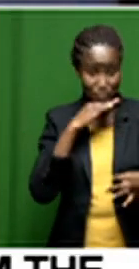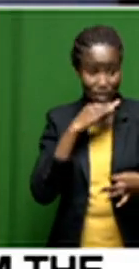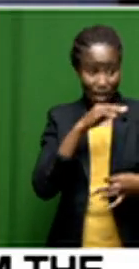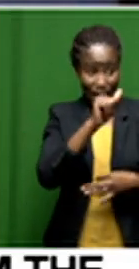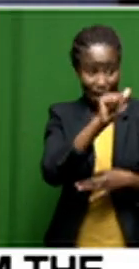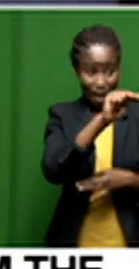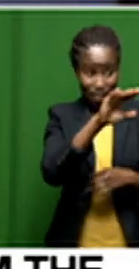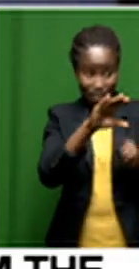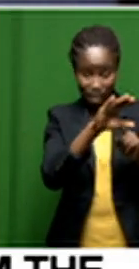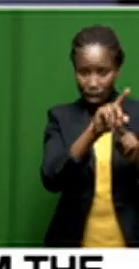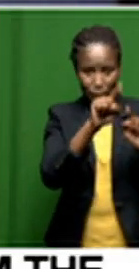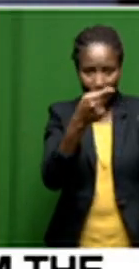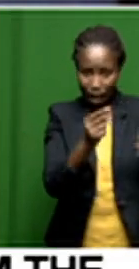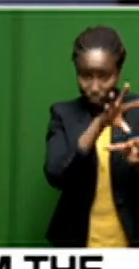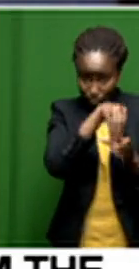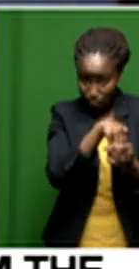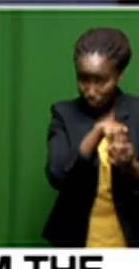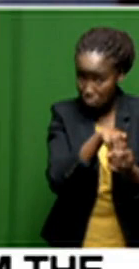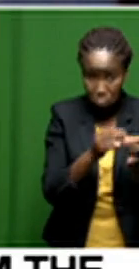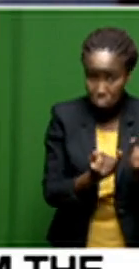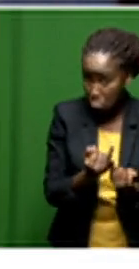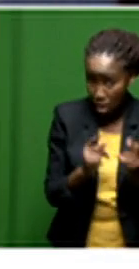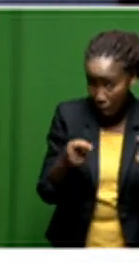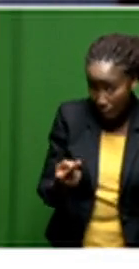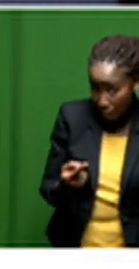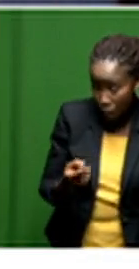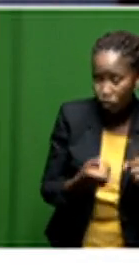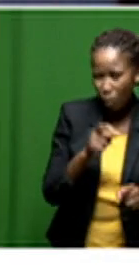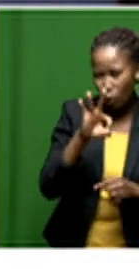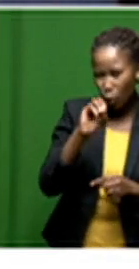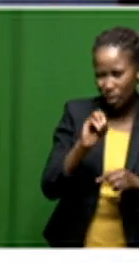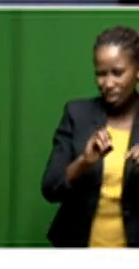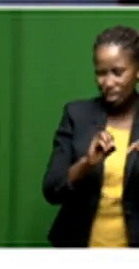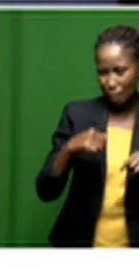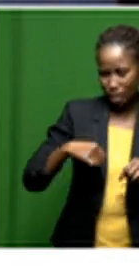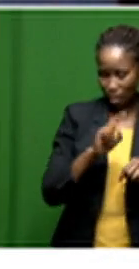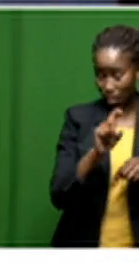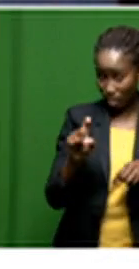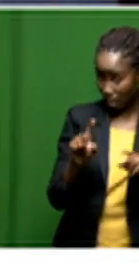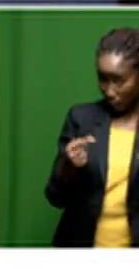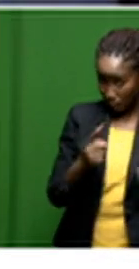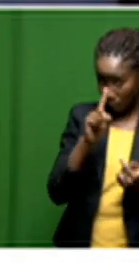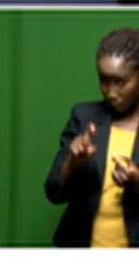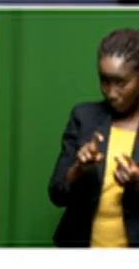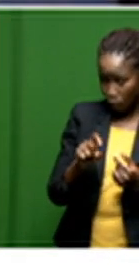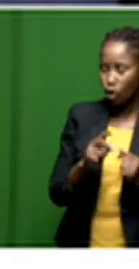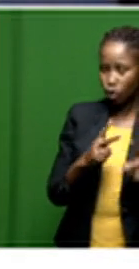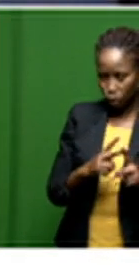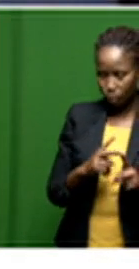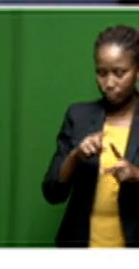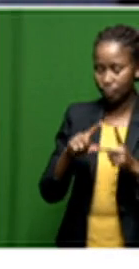ANC might not be able to contest in 13 municipalities, because that's what's at play here, giving other parties, such as the